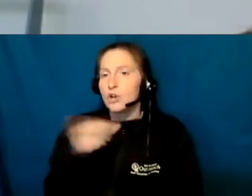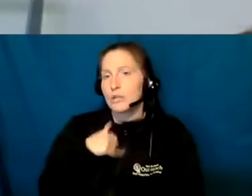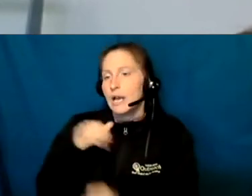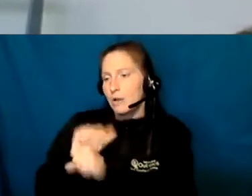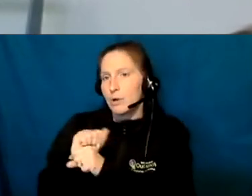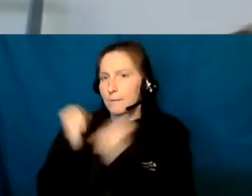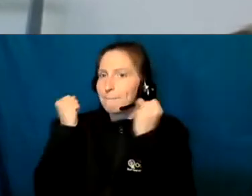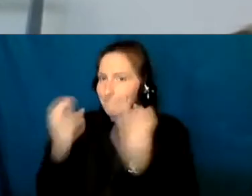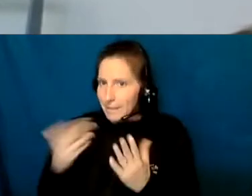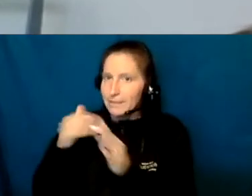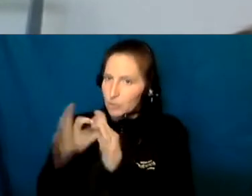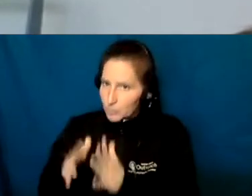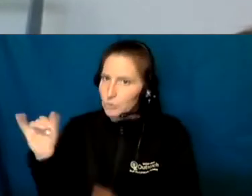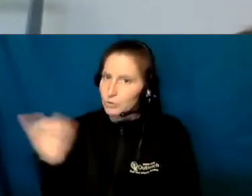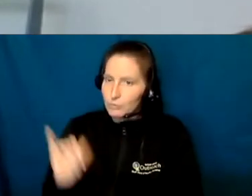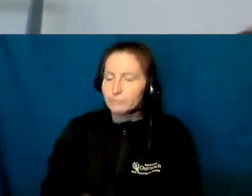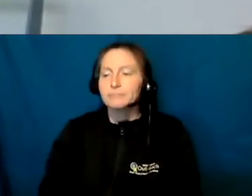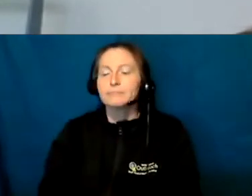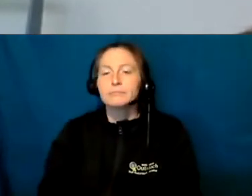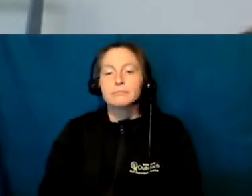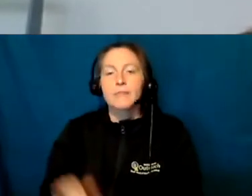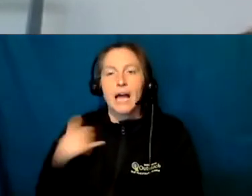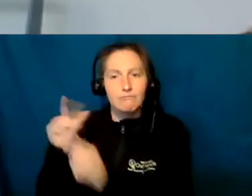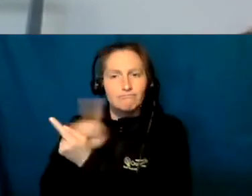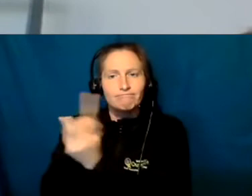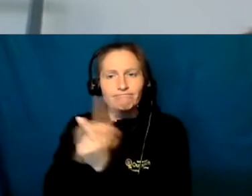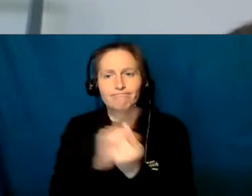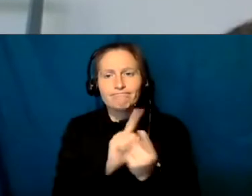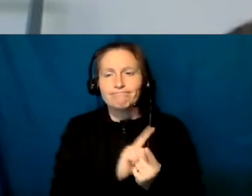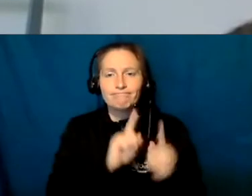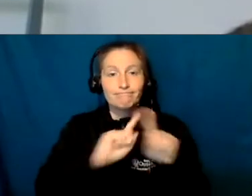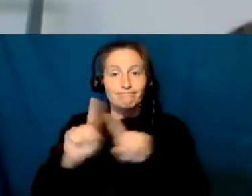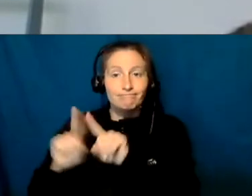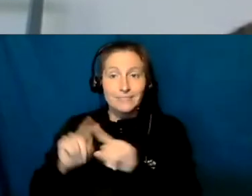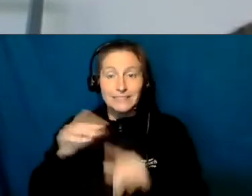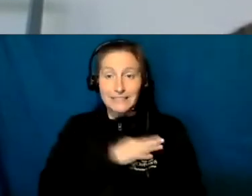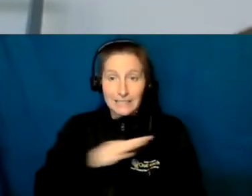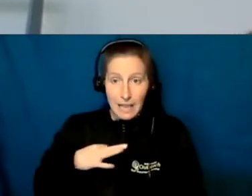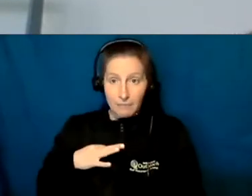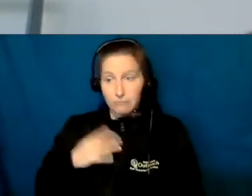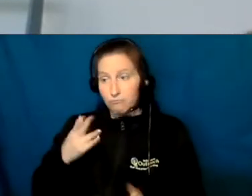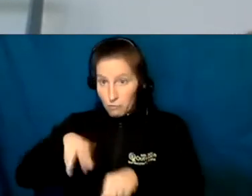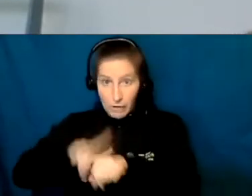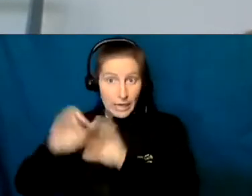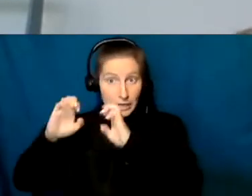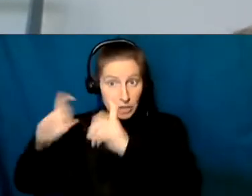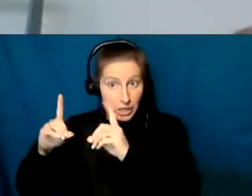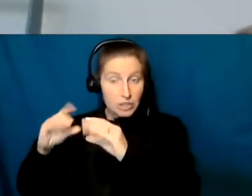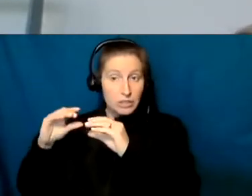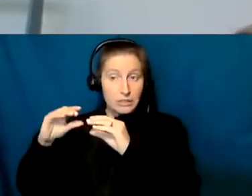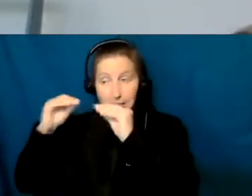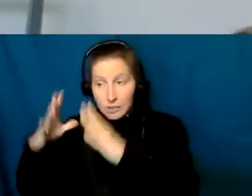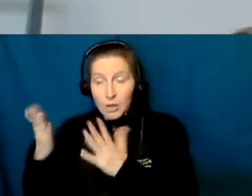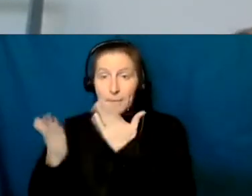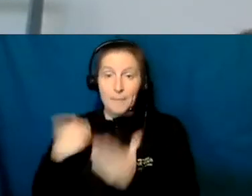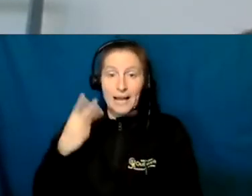as well. And then I've also met a lot of staff just who are regular education teachers, and maybe I'll see them for